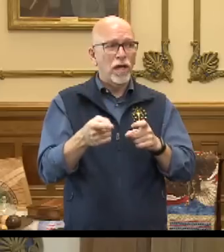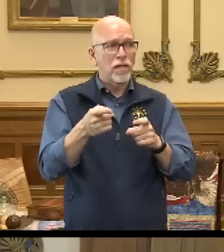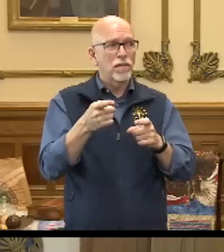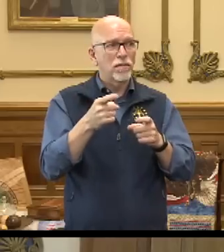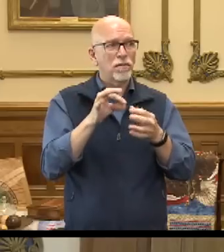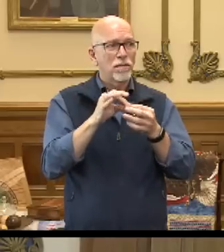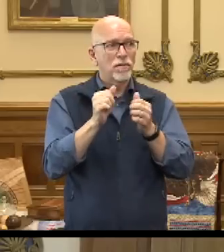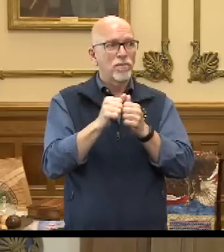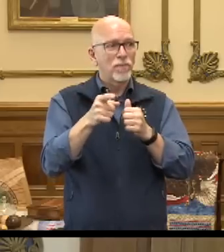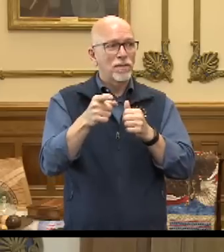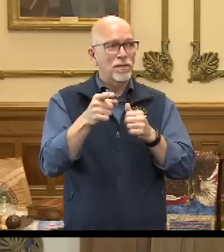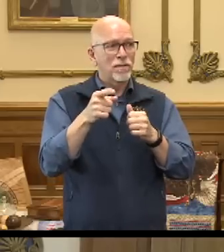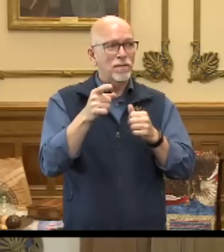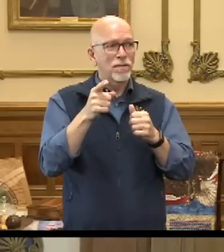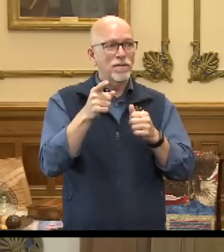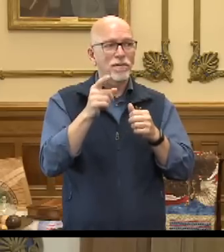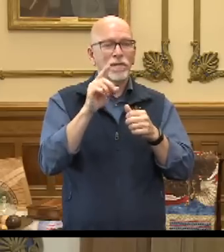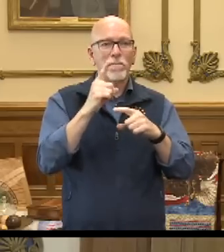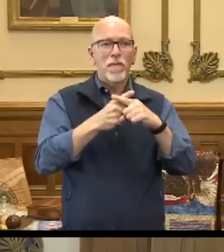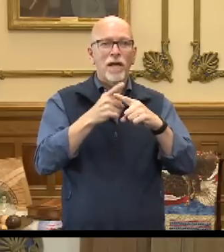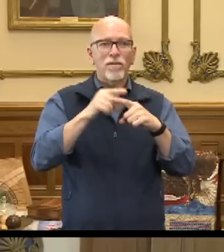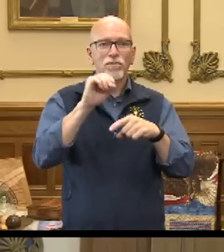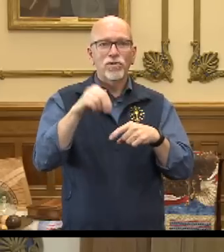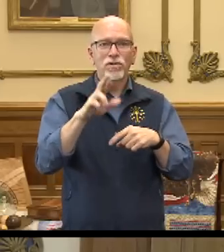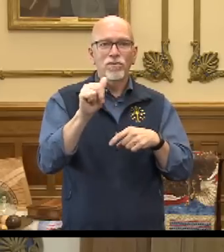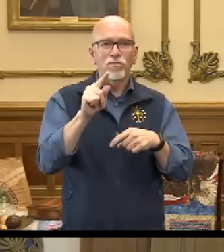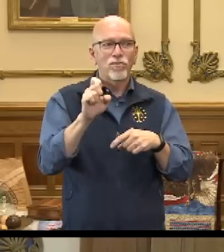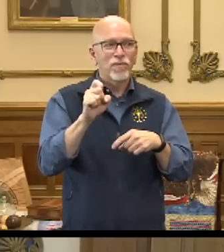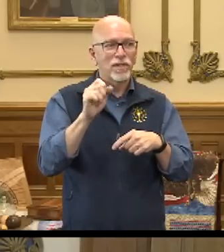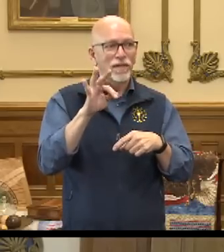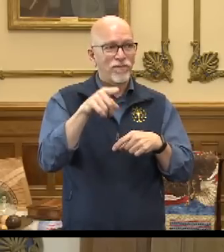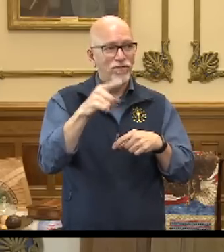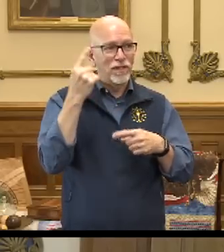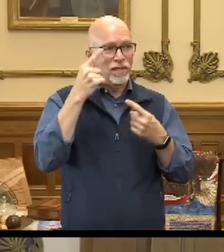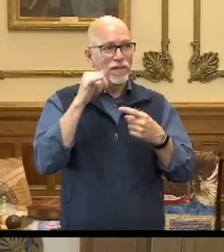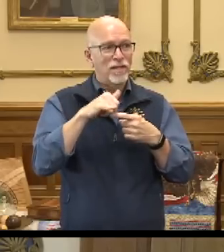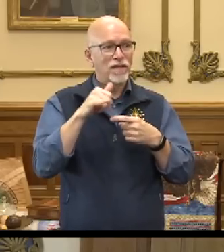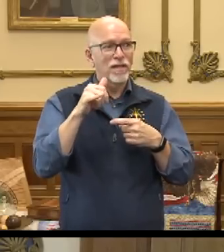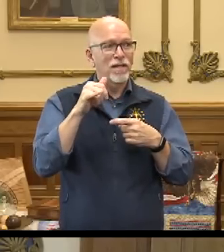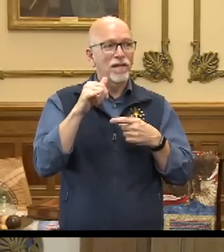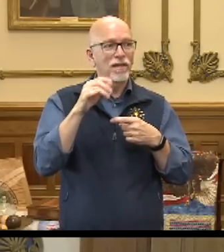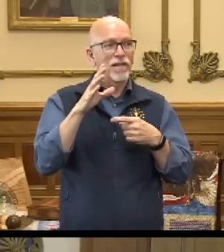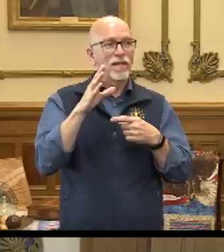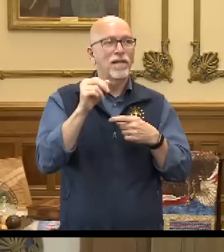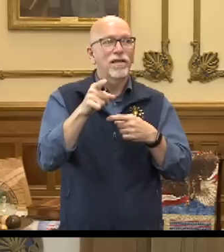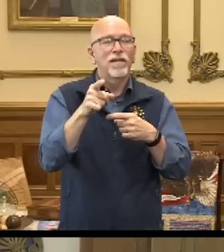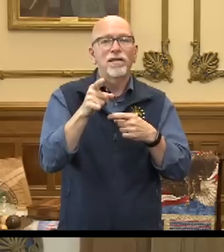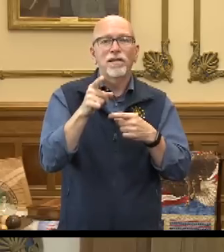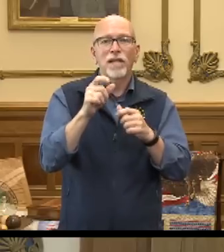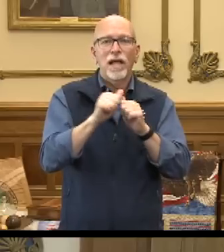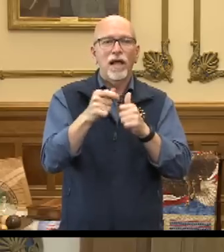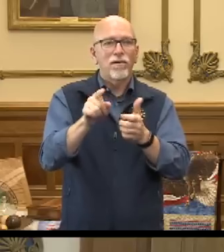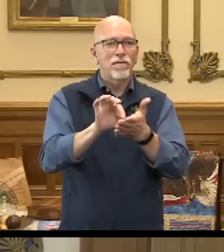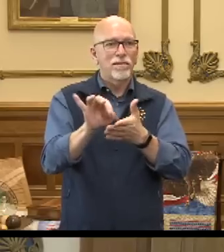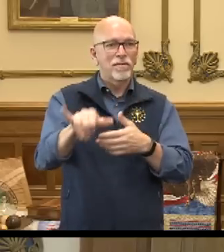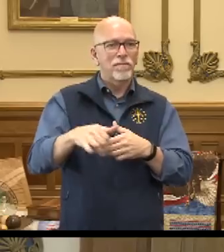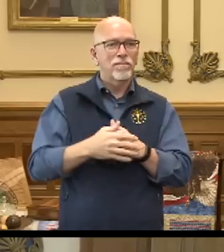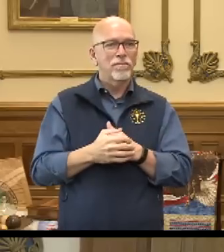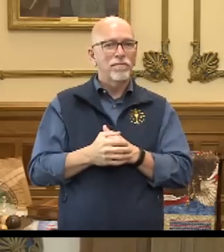when it comes to the spread rate and positivity rate, and if that's taken into consideration in the county that they're located.